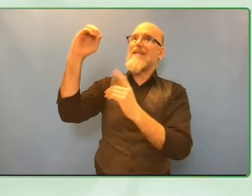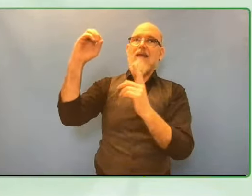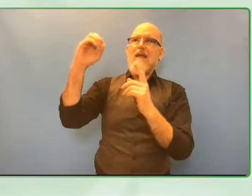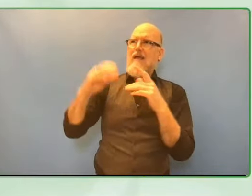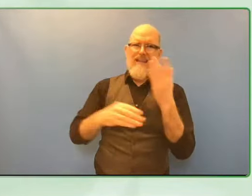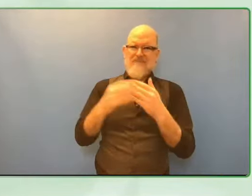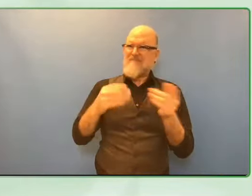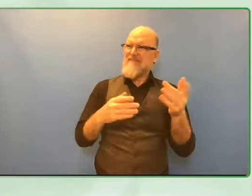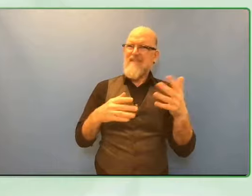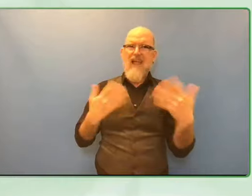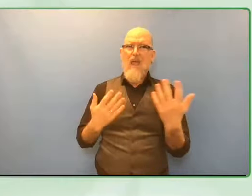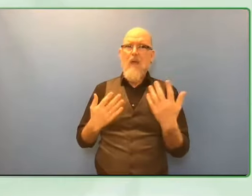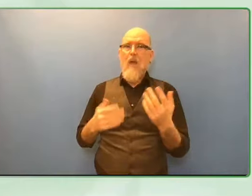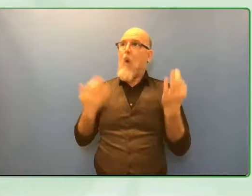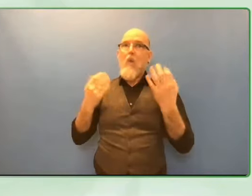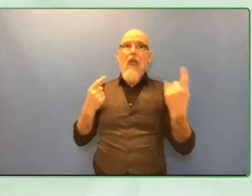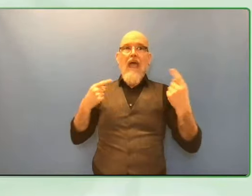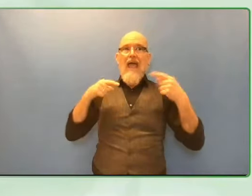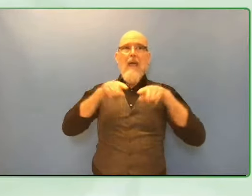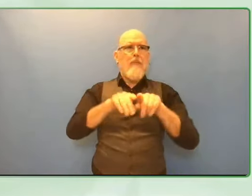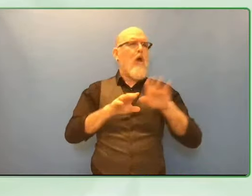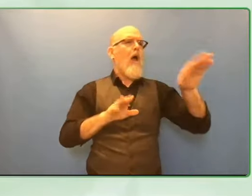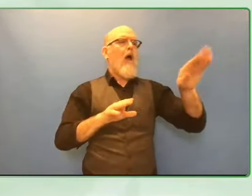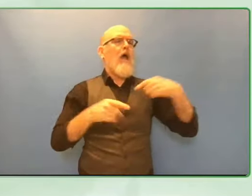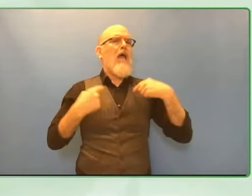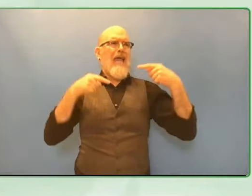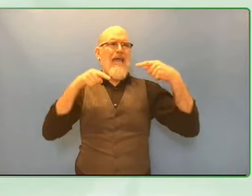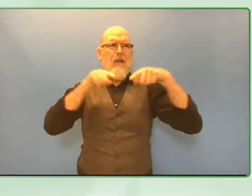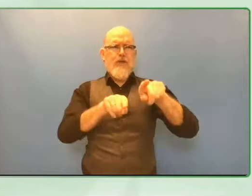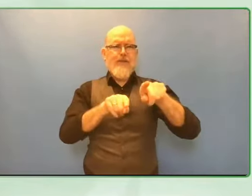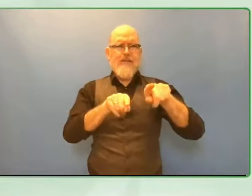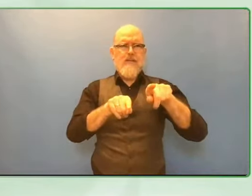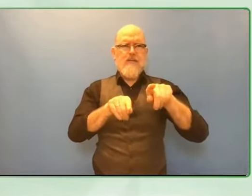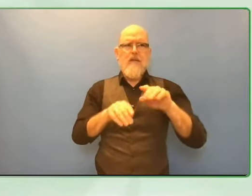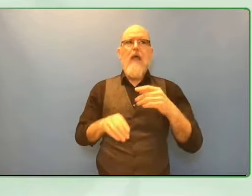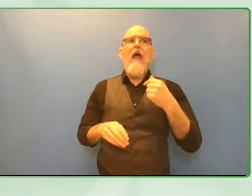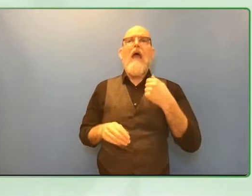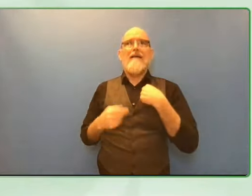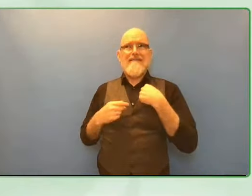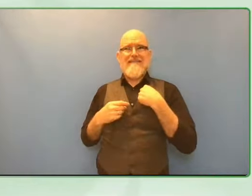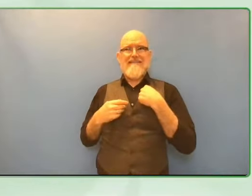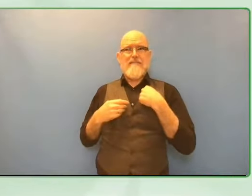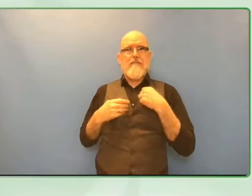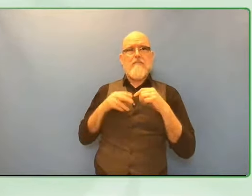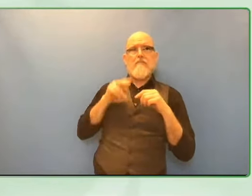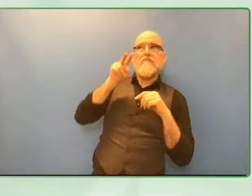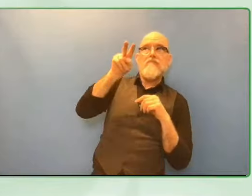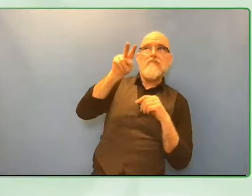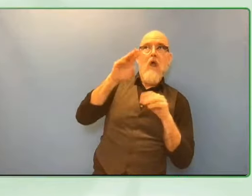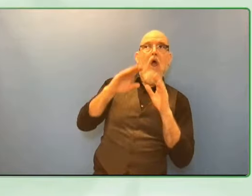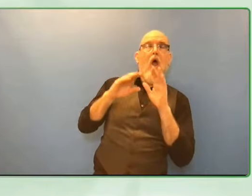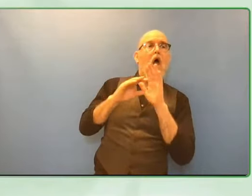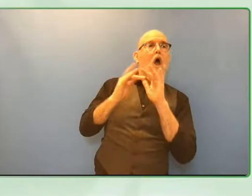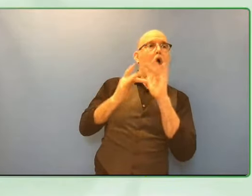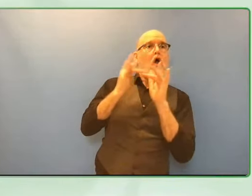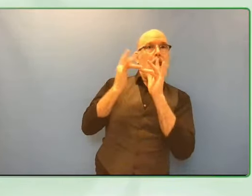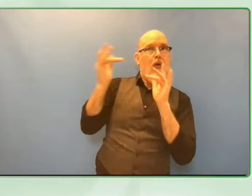it's both, it's classroom training as well as online training or video-based trainings,